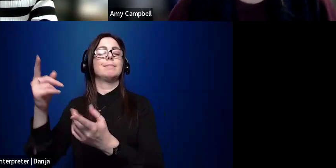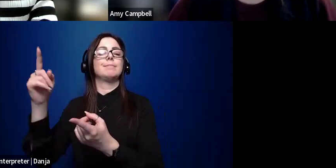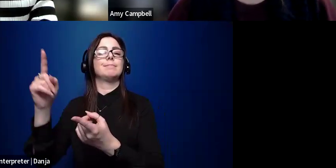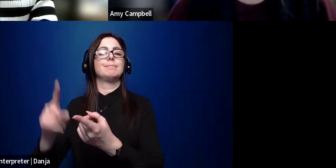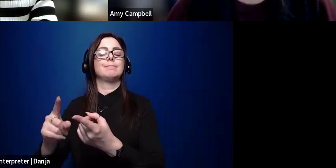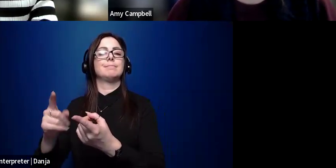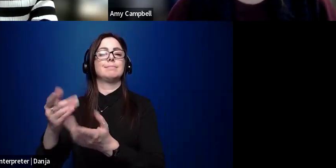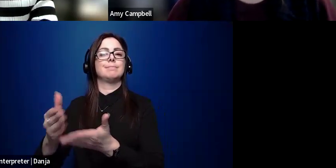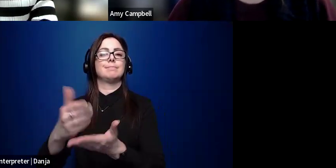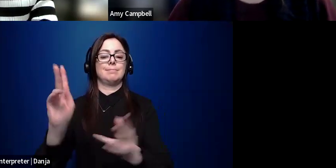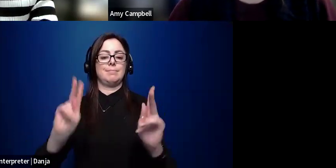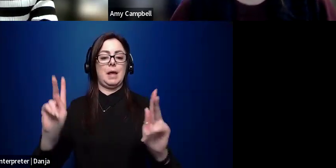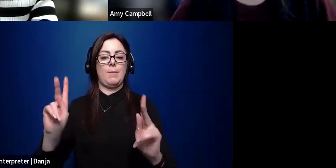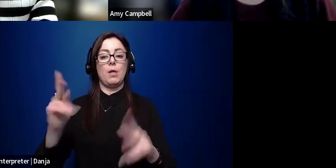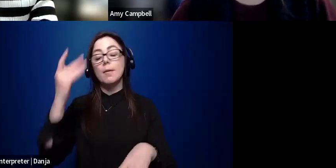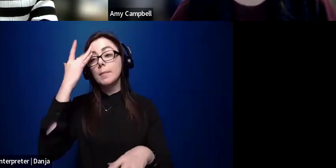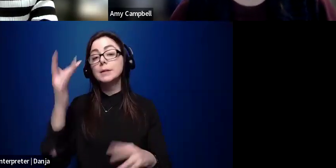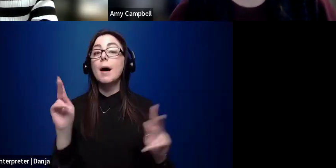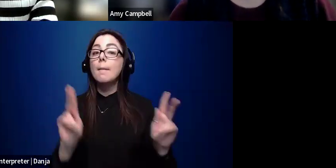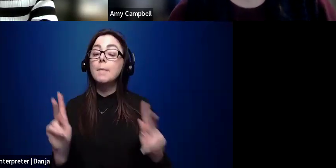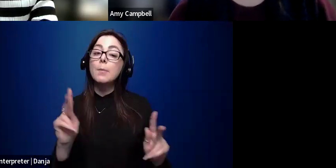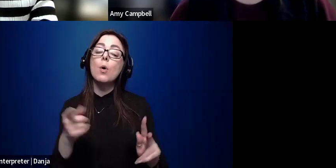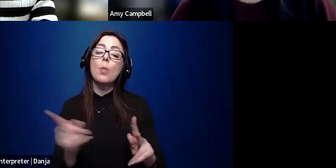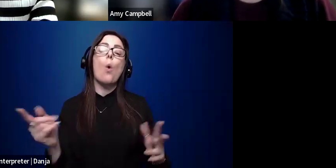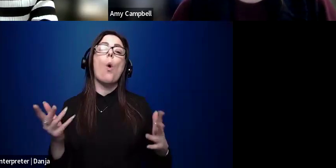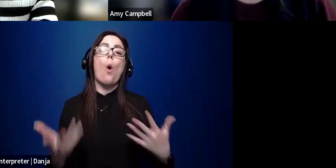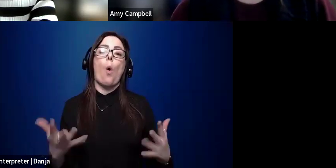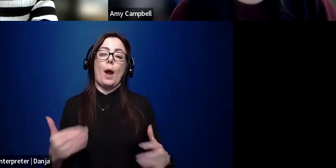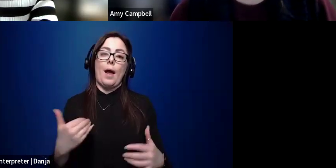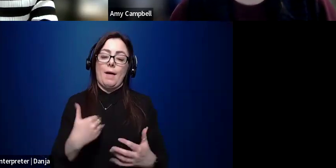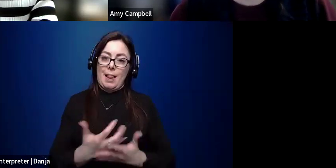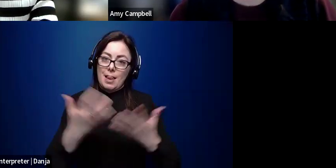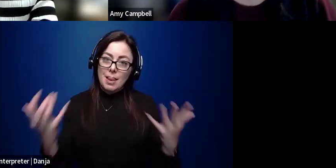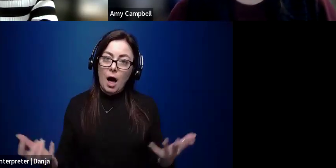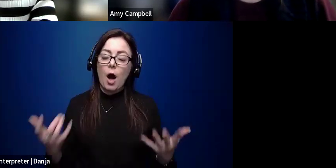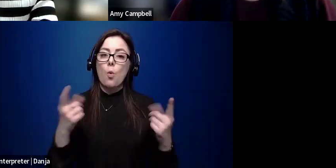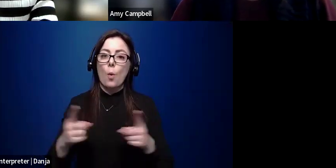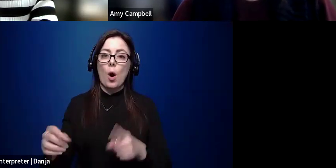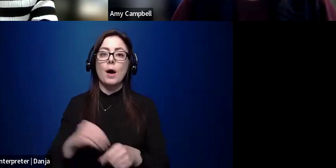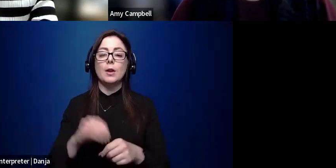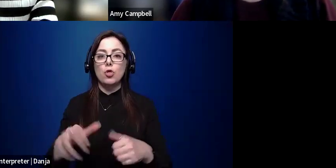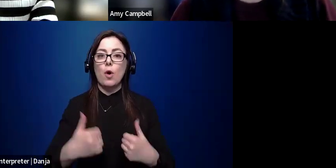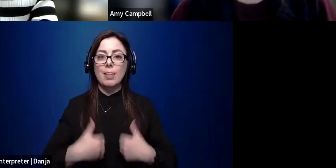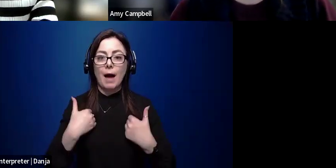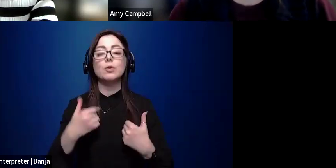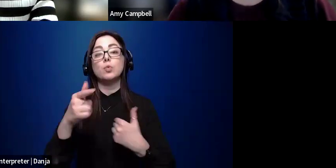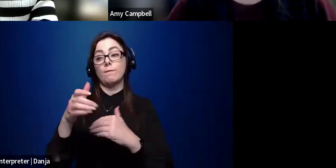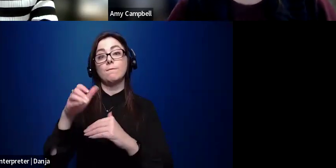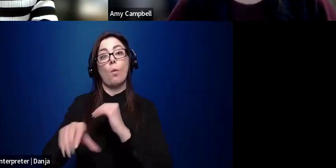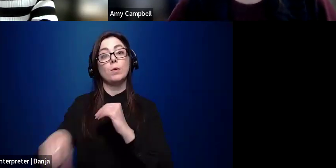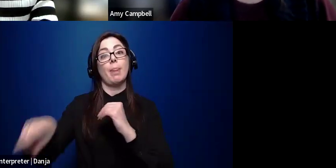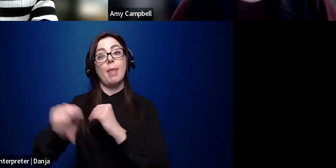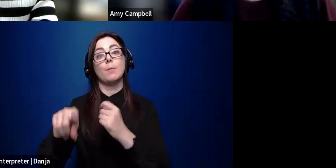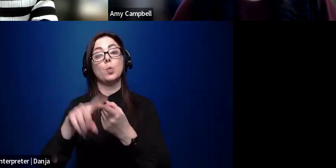are already have a lot in their lives have to go through more paperwork, remember deadlines, and get